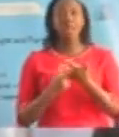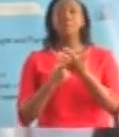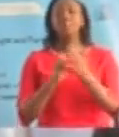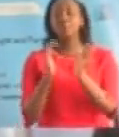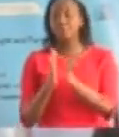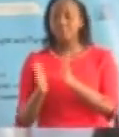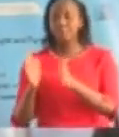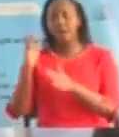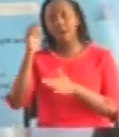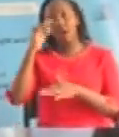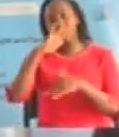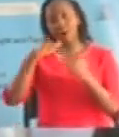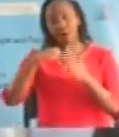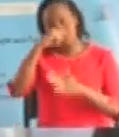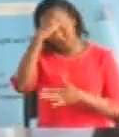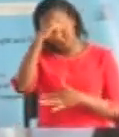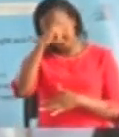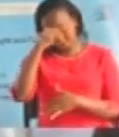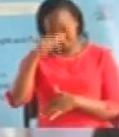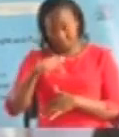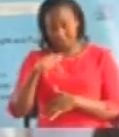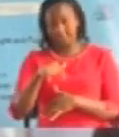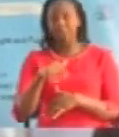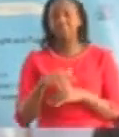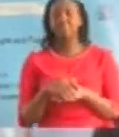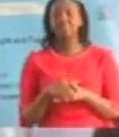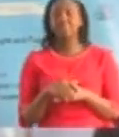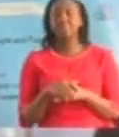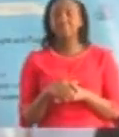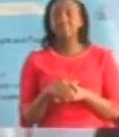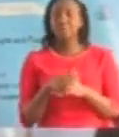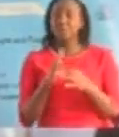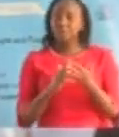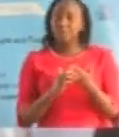today in the evolving workplace